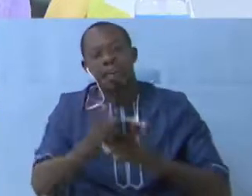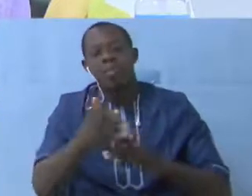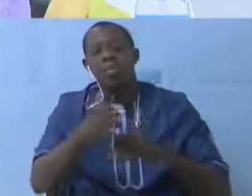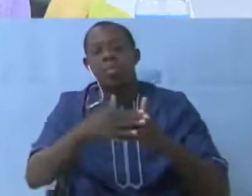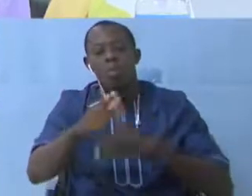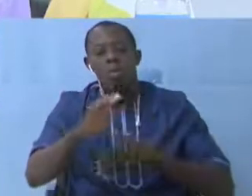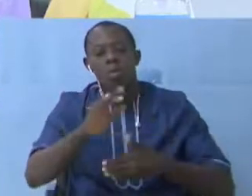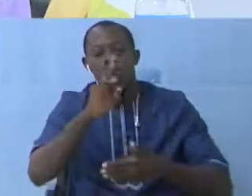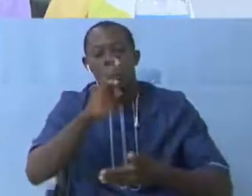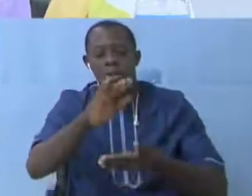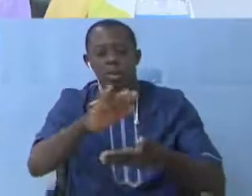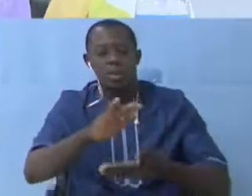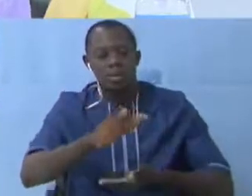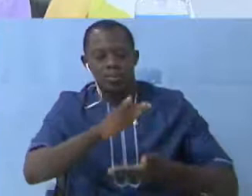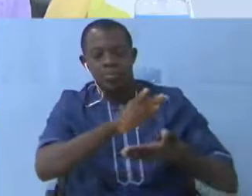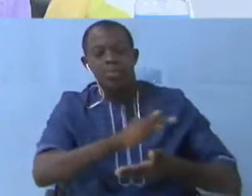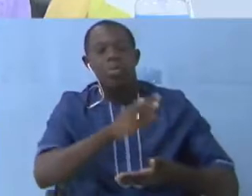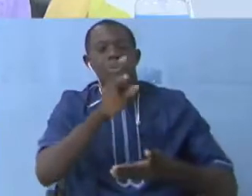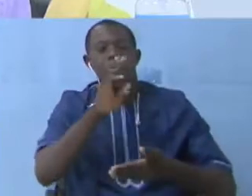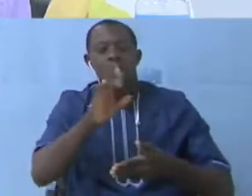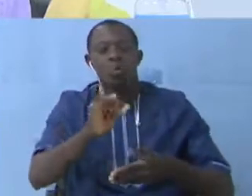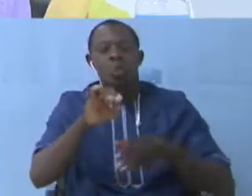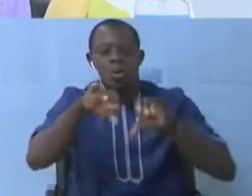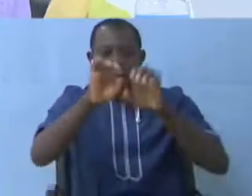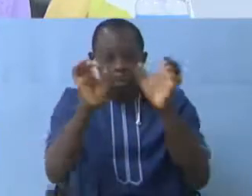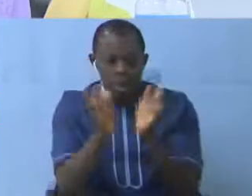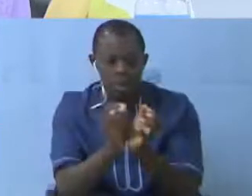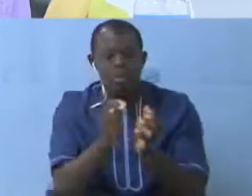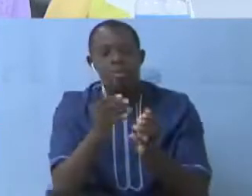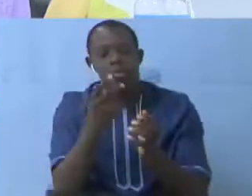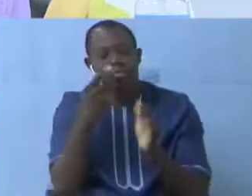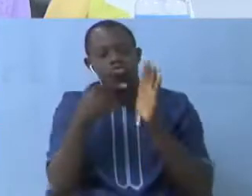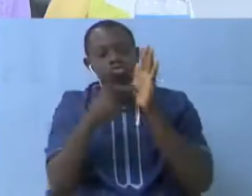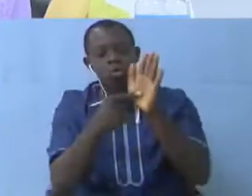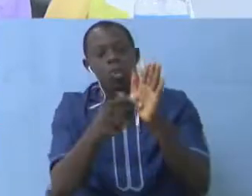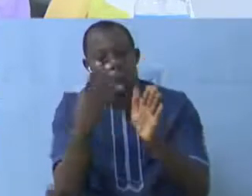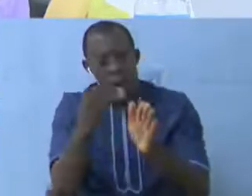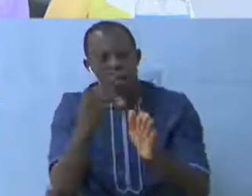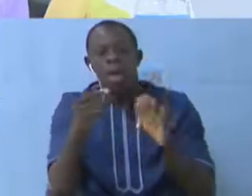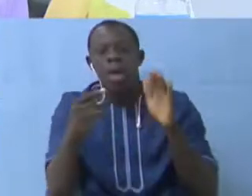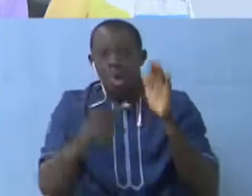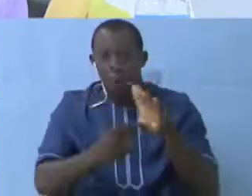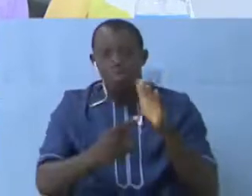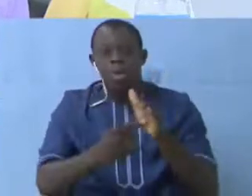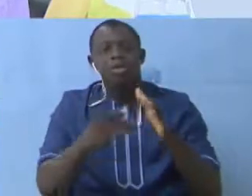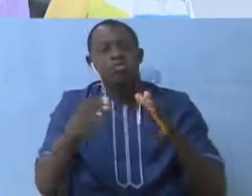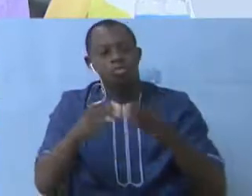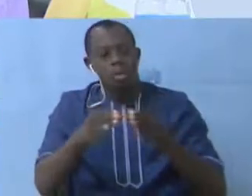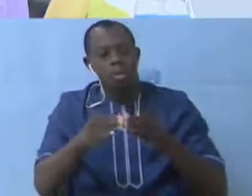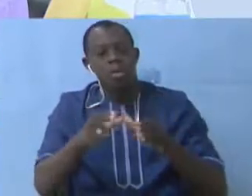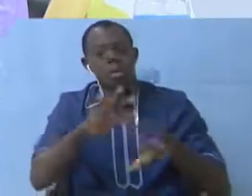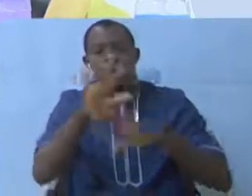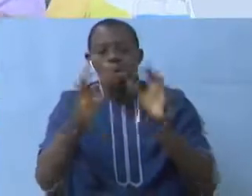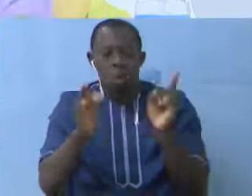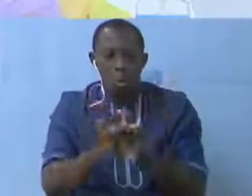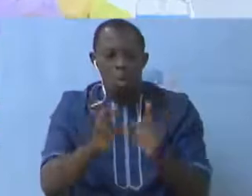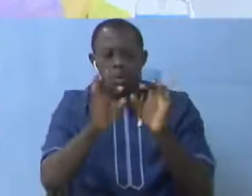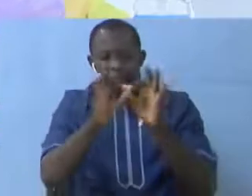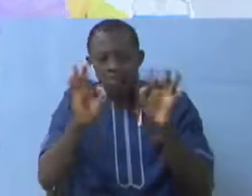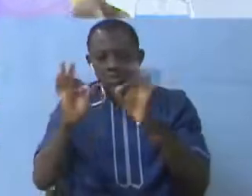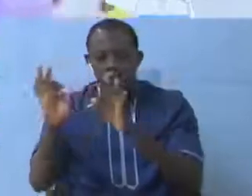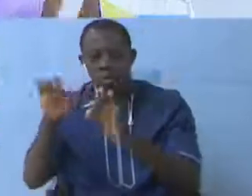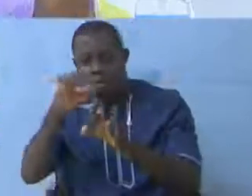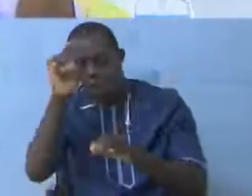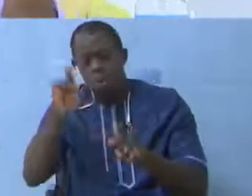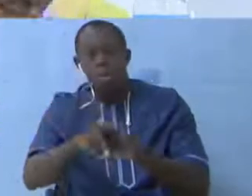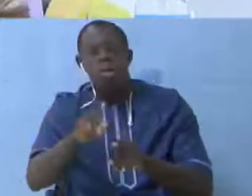shows also our togetherness and how important that all these piece of work that governments are trying sometimes